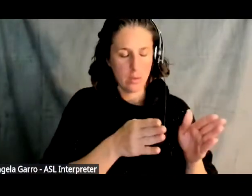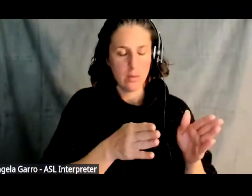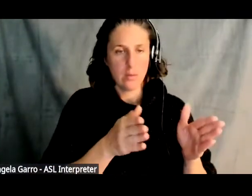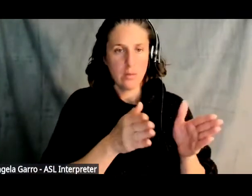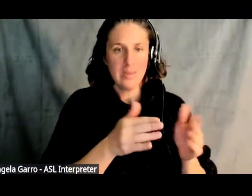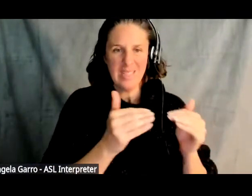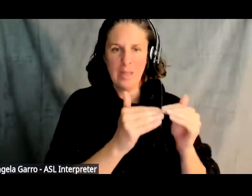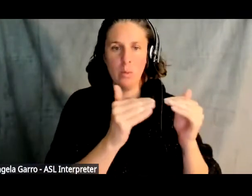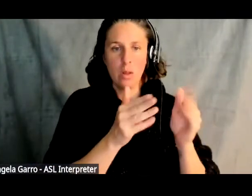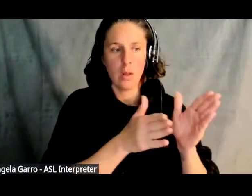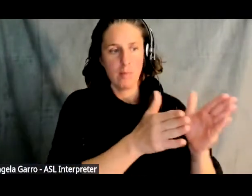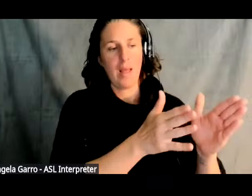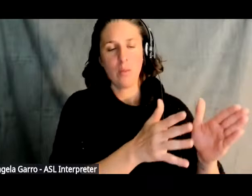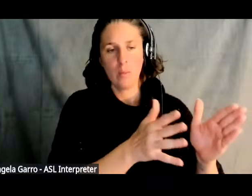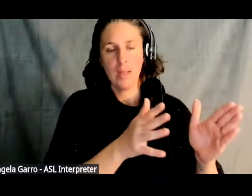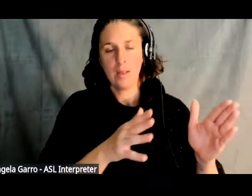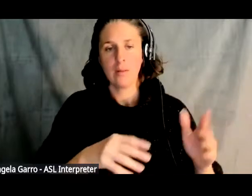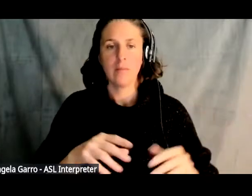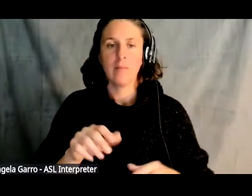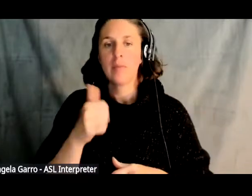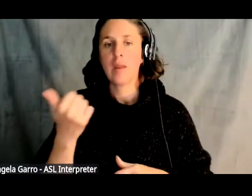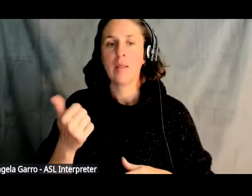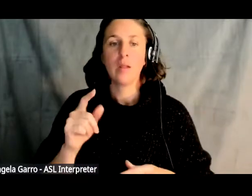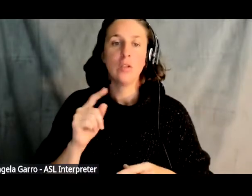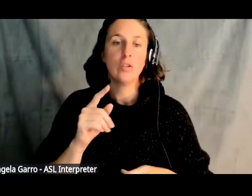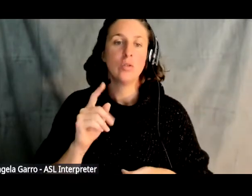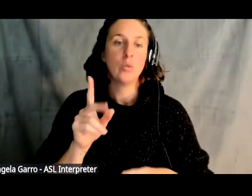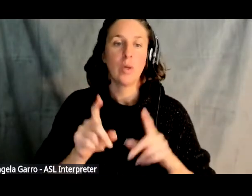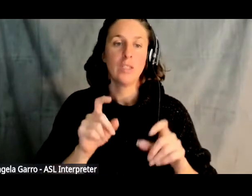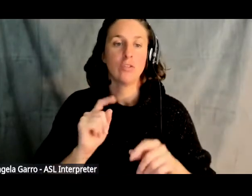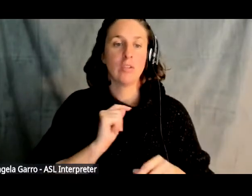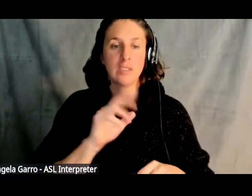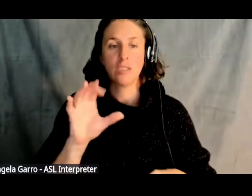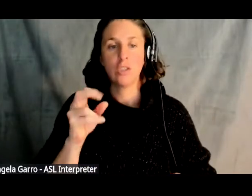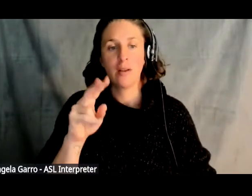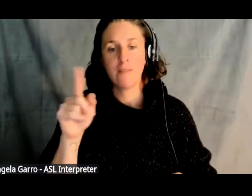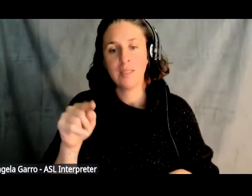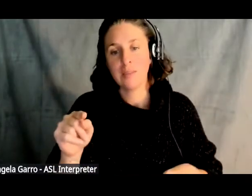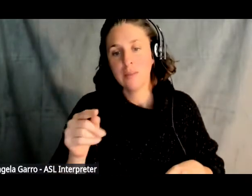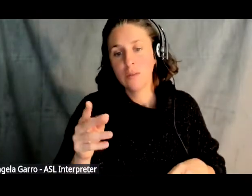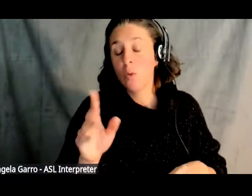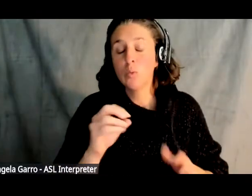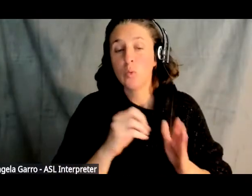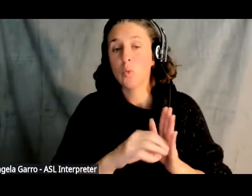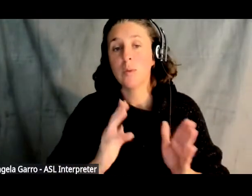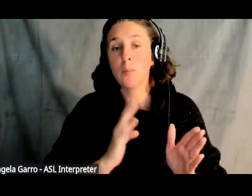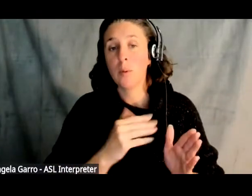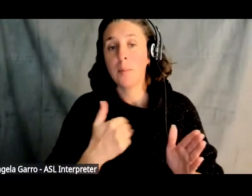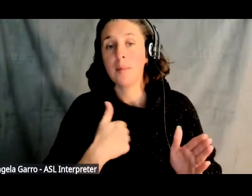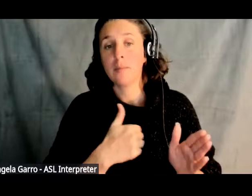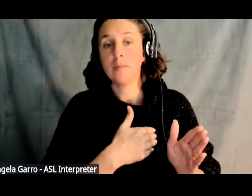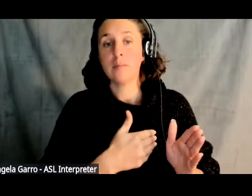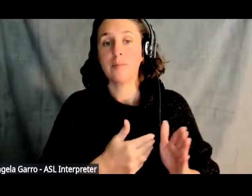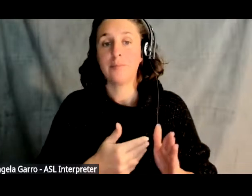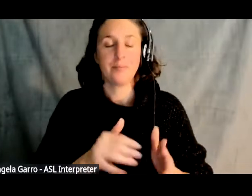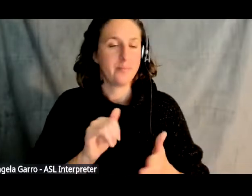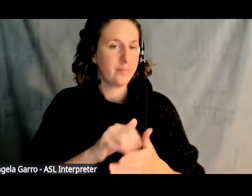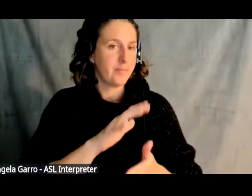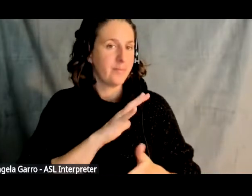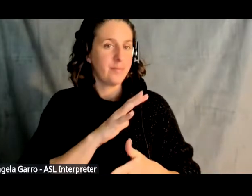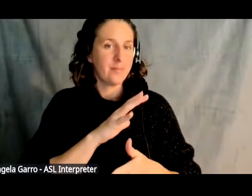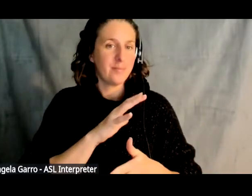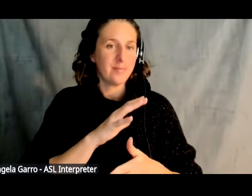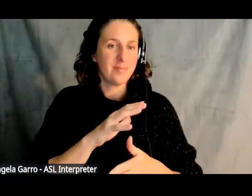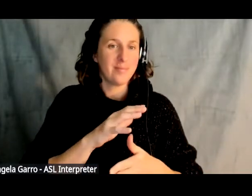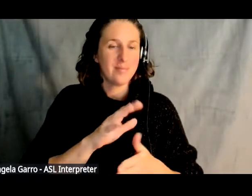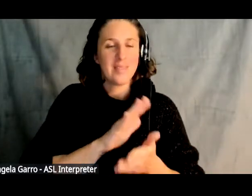Other questions or Trustee Chavez? Oh, sorry, student board member. Sorry. That's all right. Great to see you